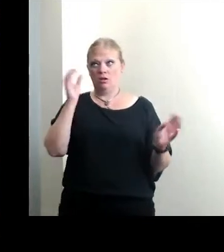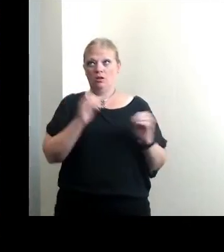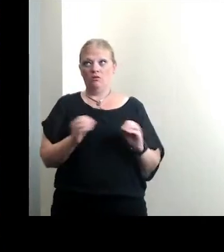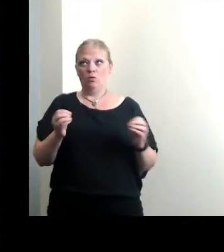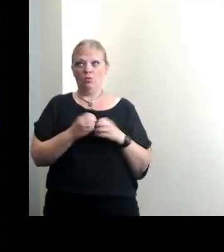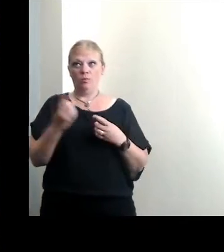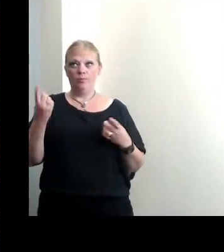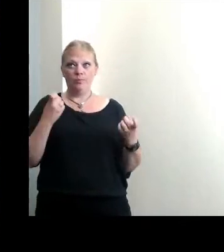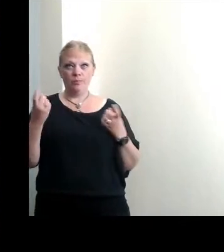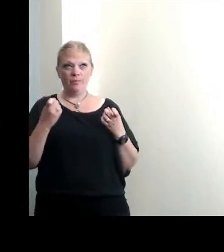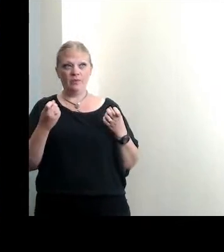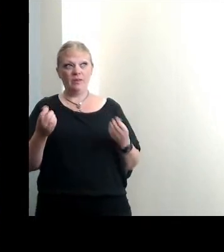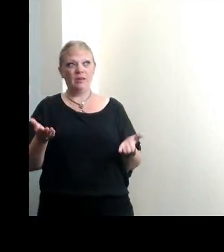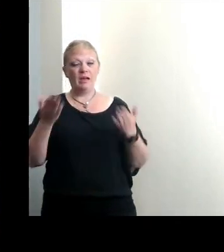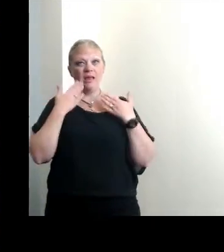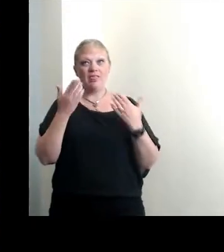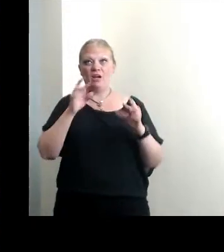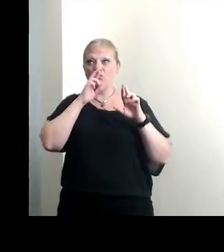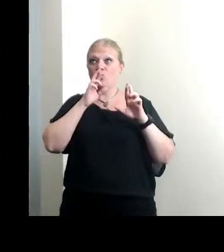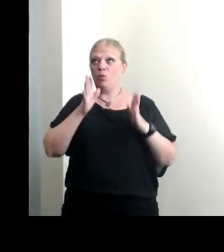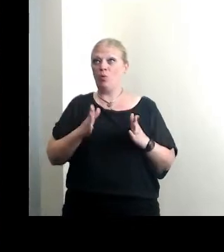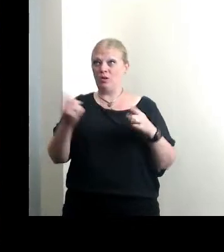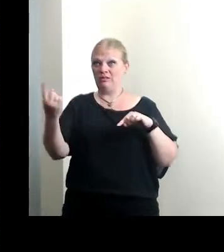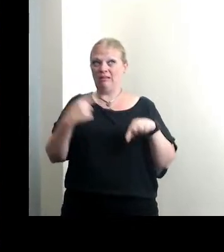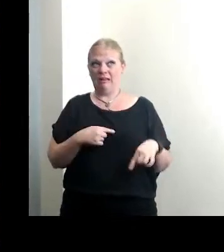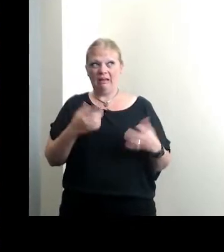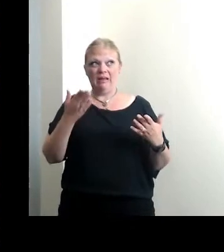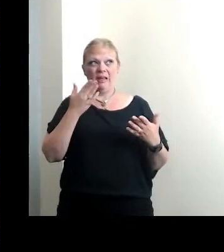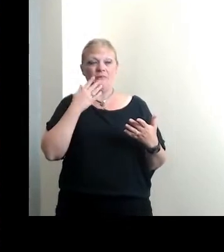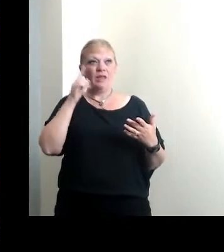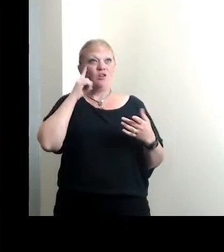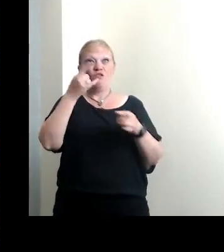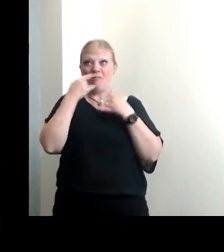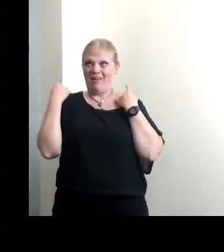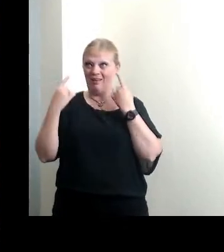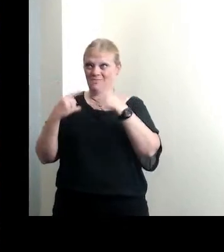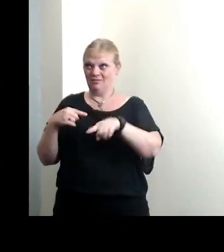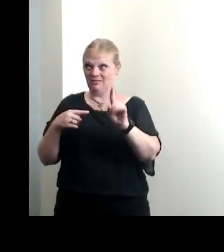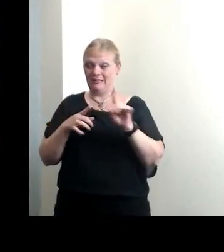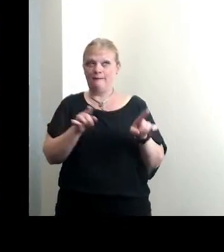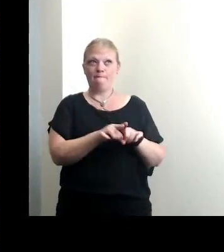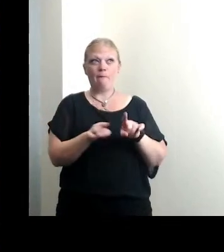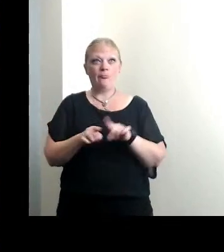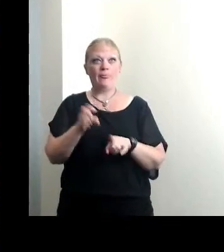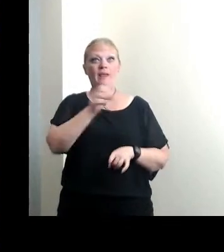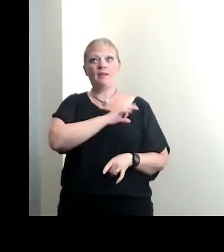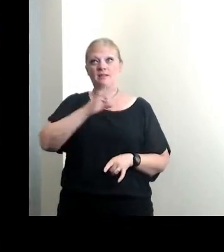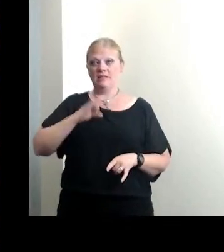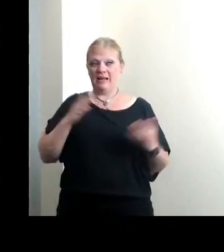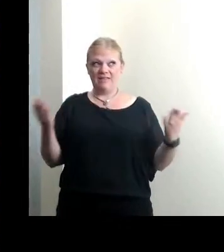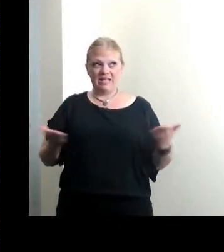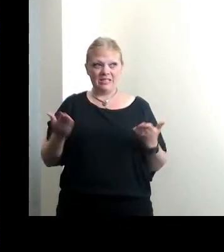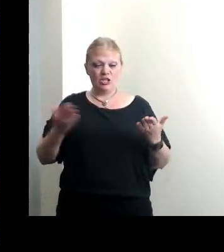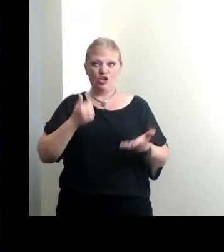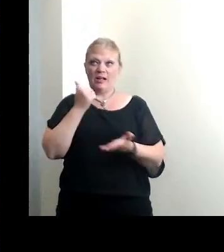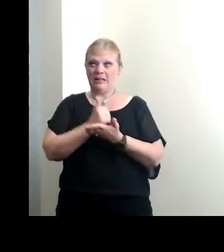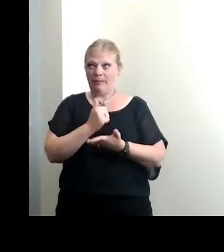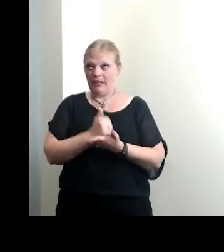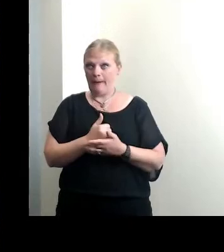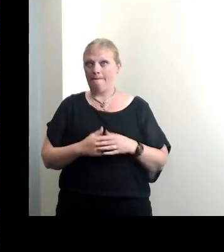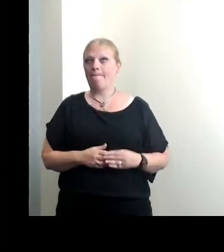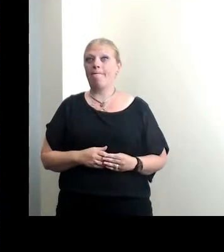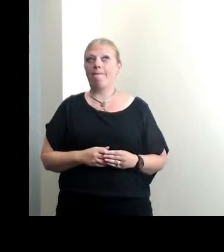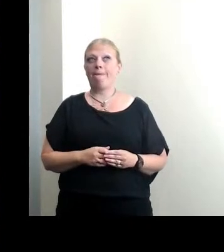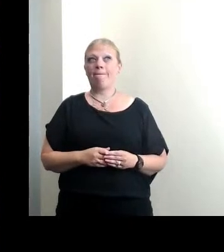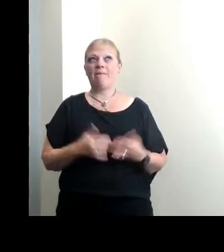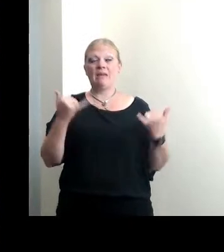further questions, I thank the reporters who are here. I thank them for being masked, as well as our staff that's here that's assisting.